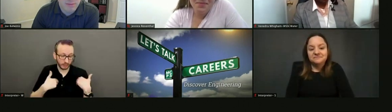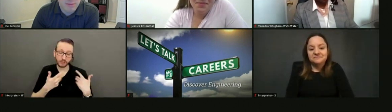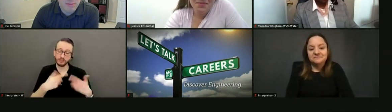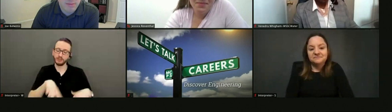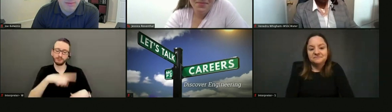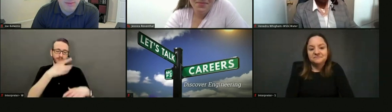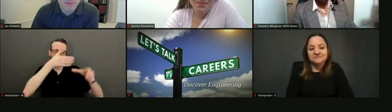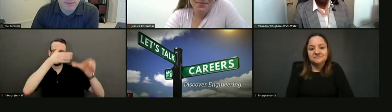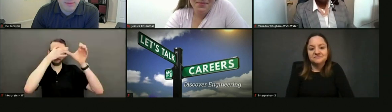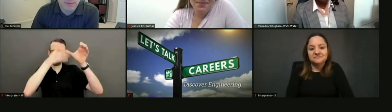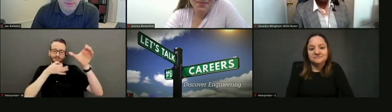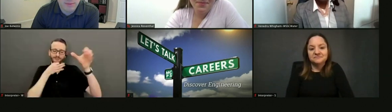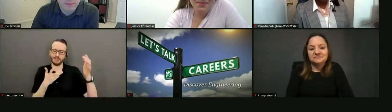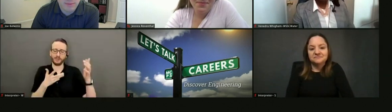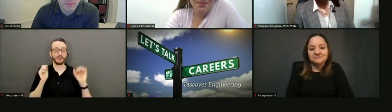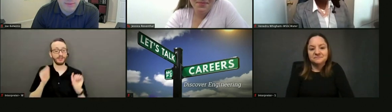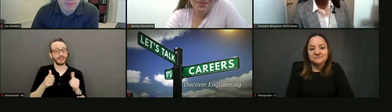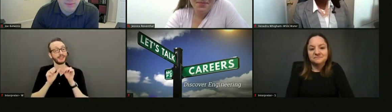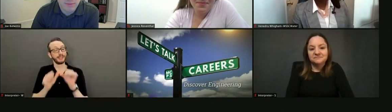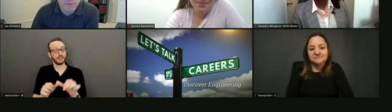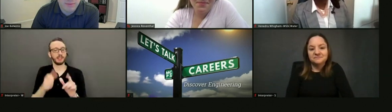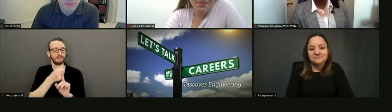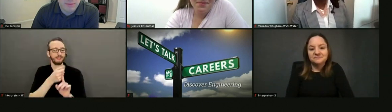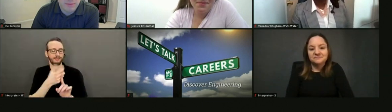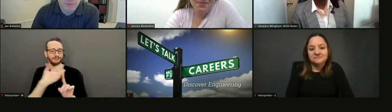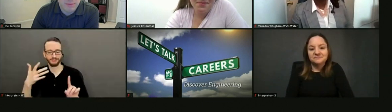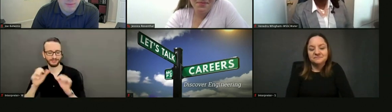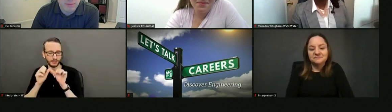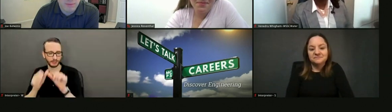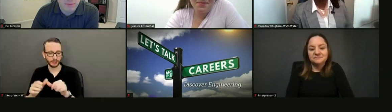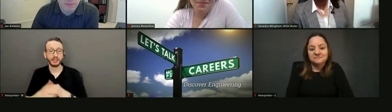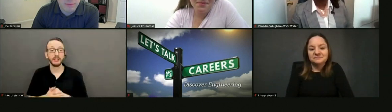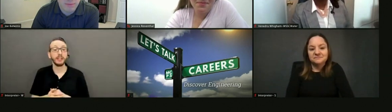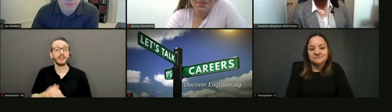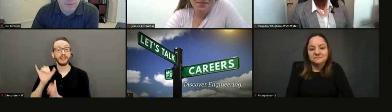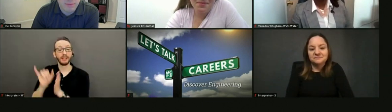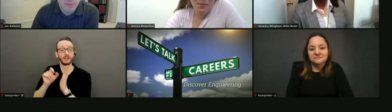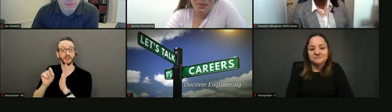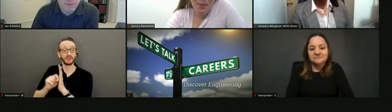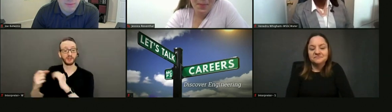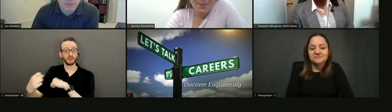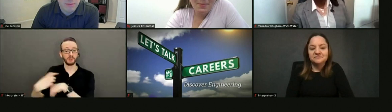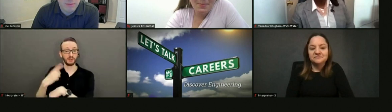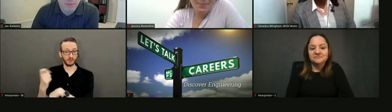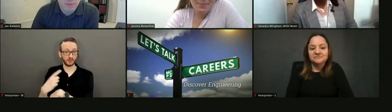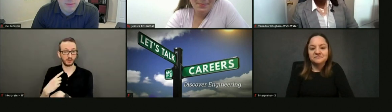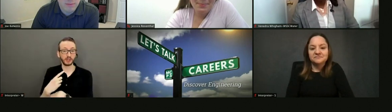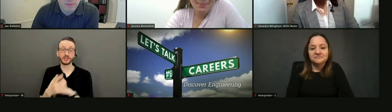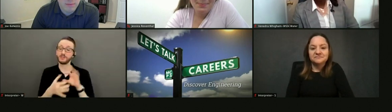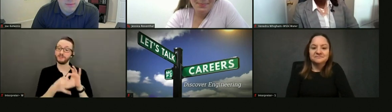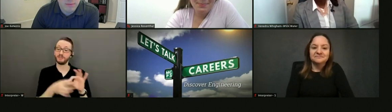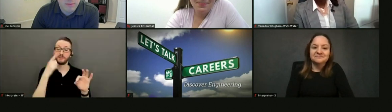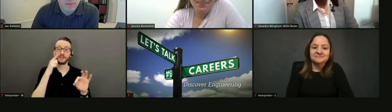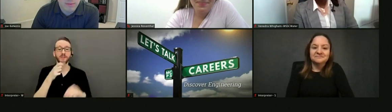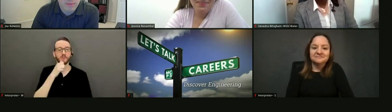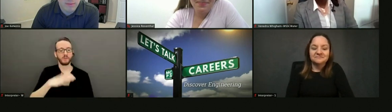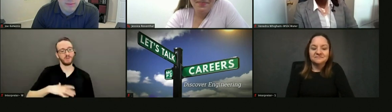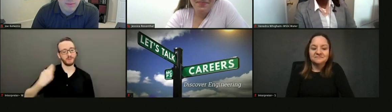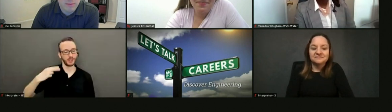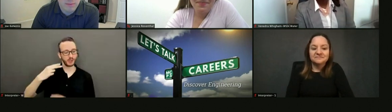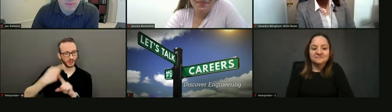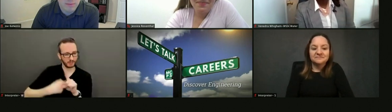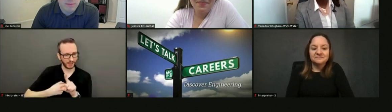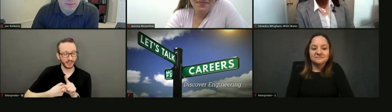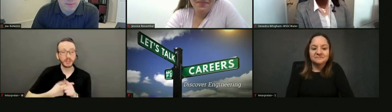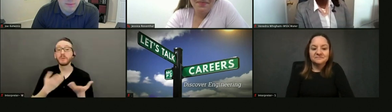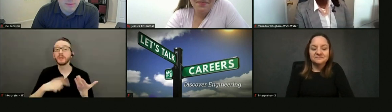that you guys already have. It's cool that you guys get to expand that. And we're getting a question from YouTube, perfect for Women's History Month, but what